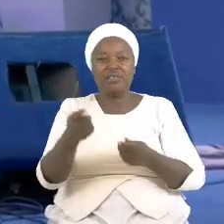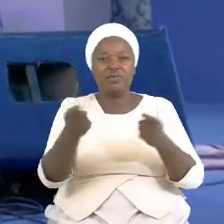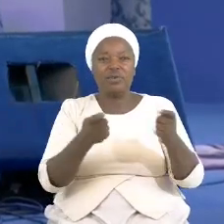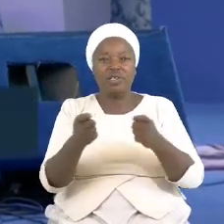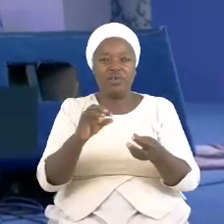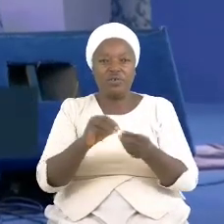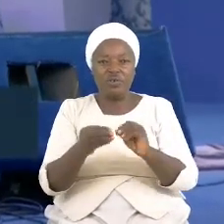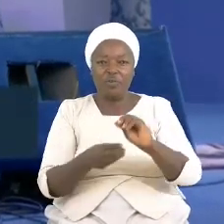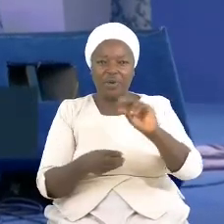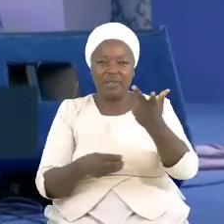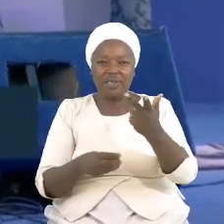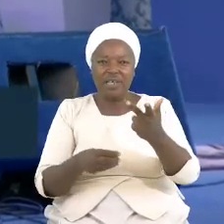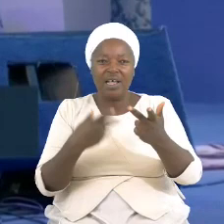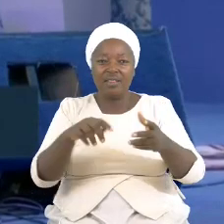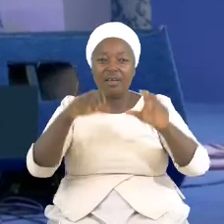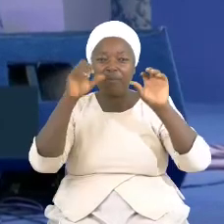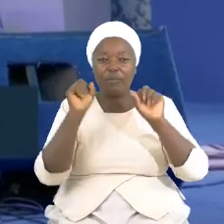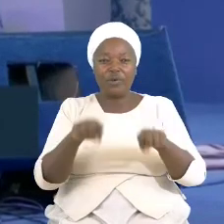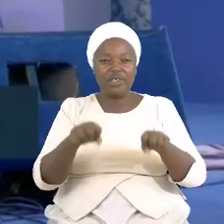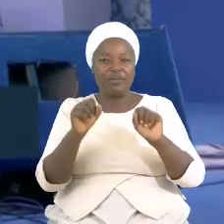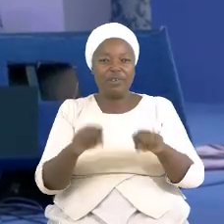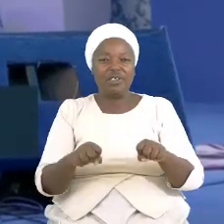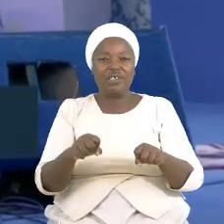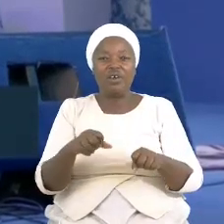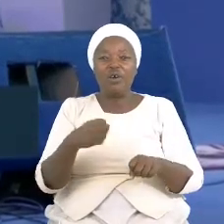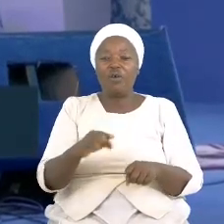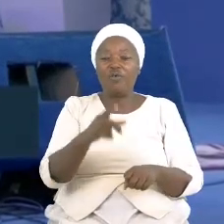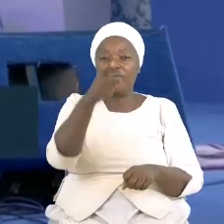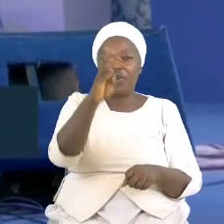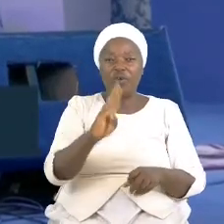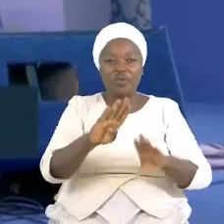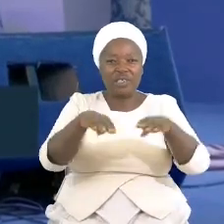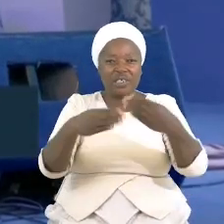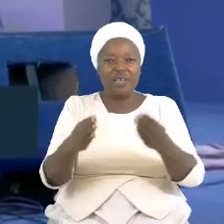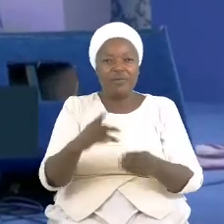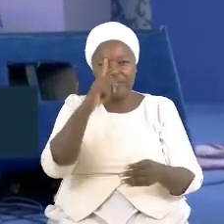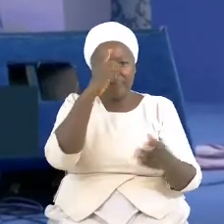God-given faith for peculiar dominion. That's what